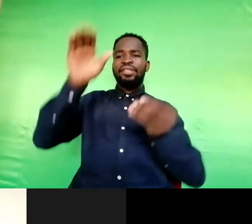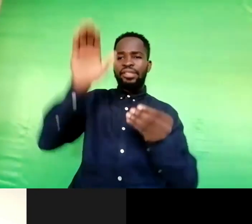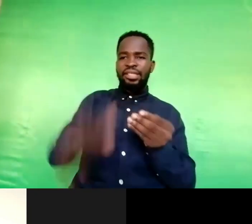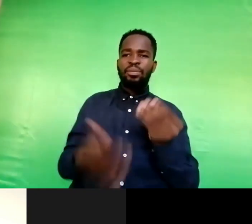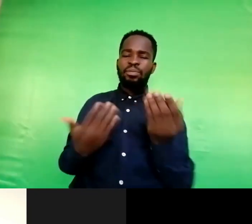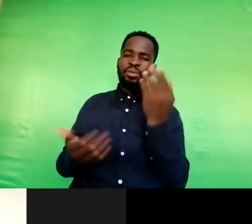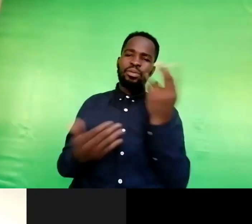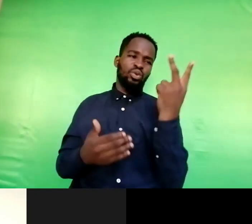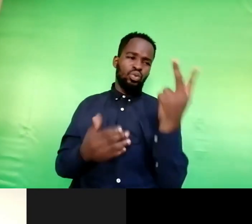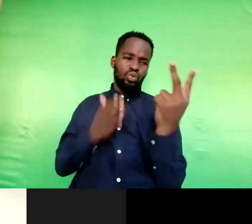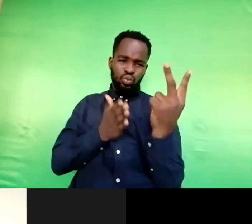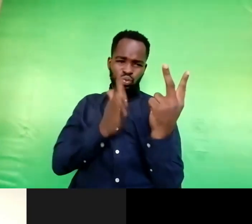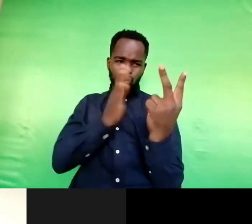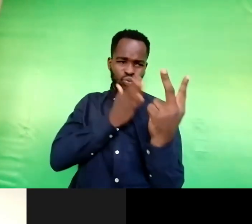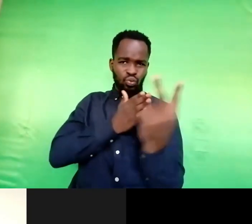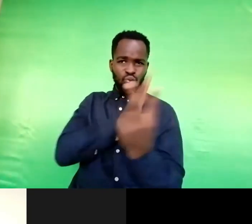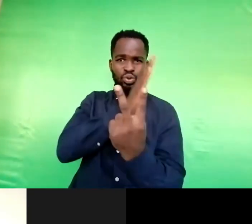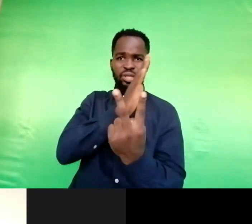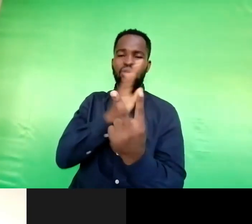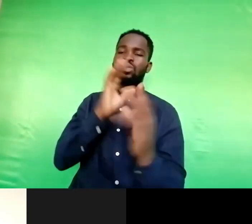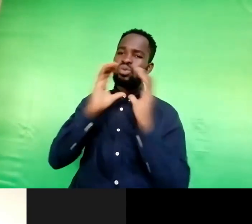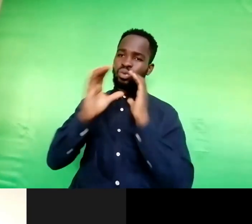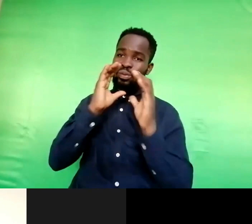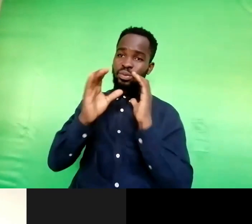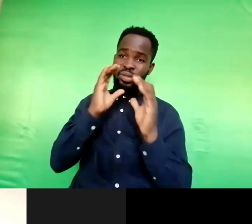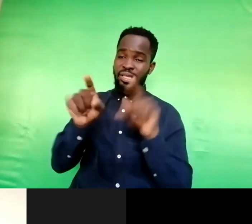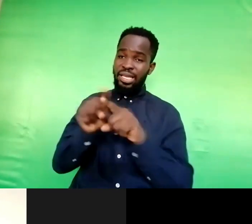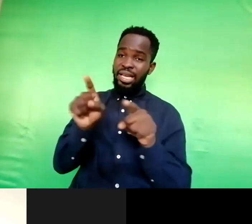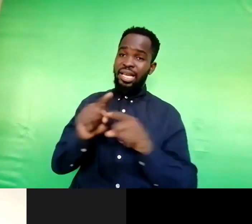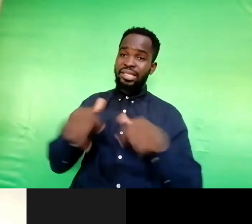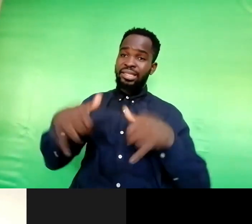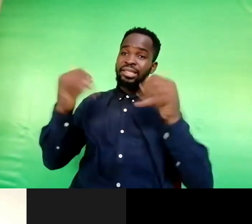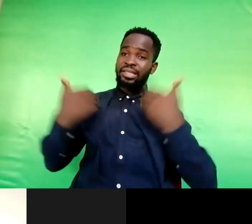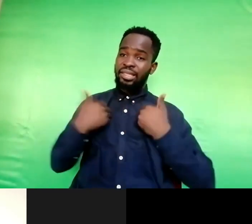means to communicate while they're still young. It will help them much better.